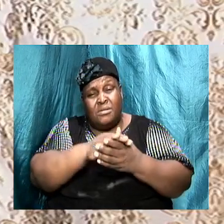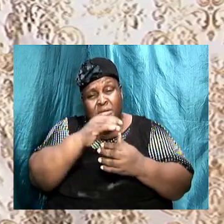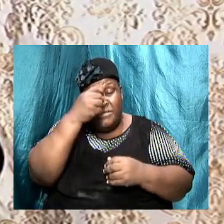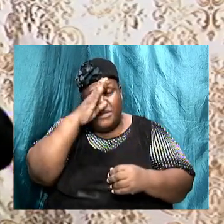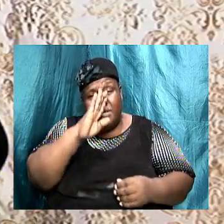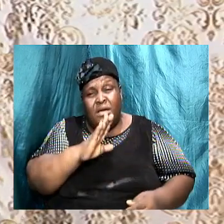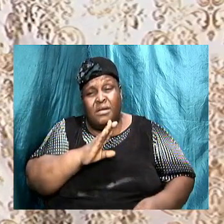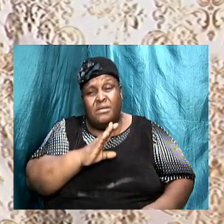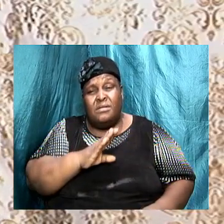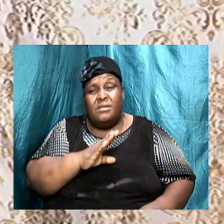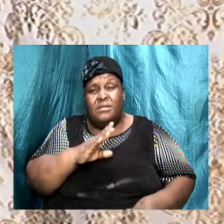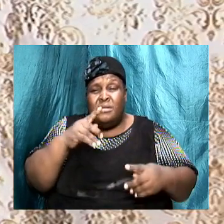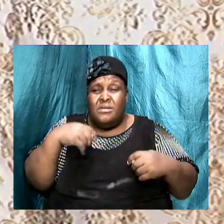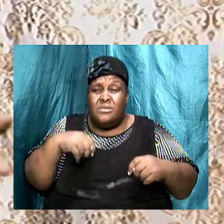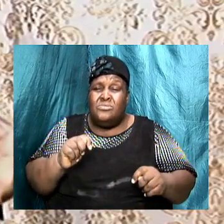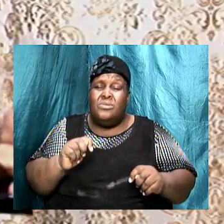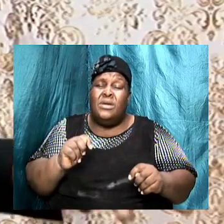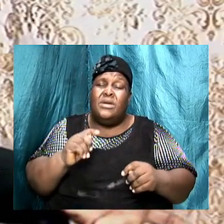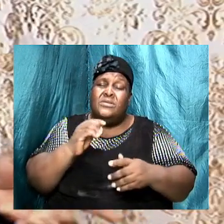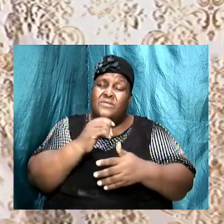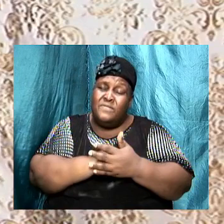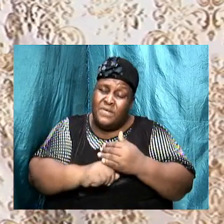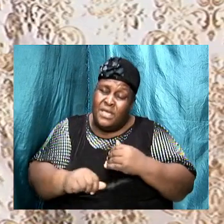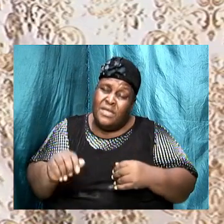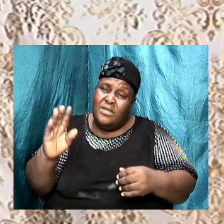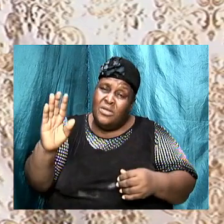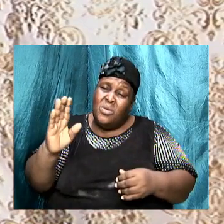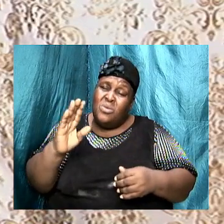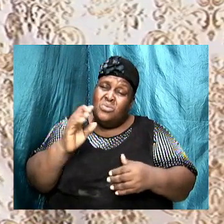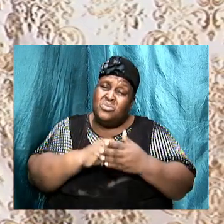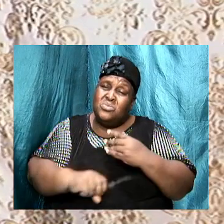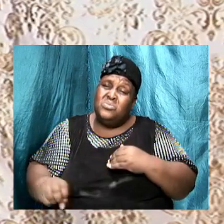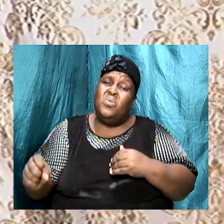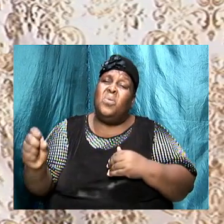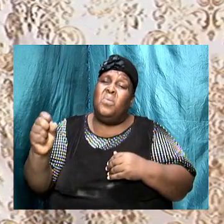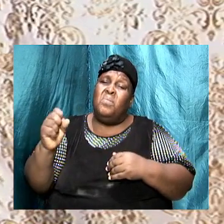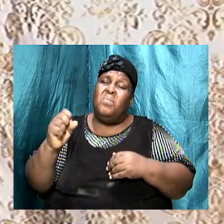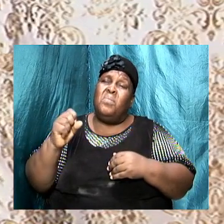He tries to find some explanation for God.